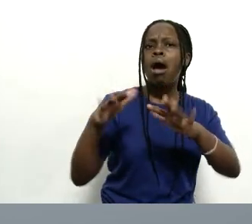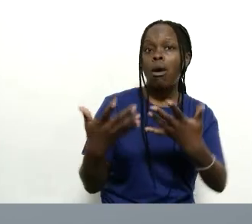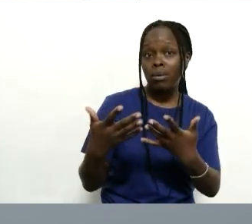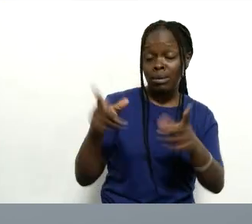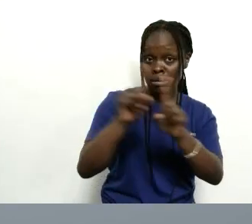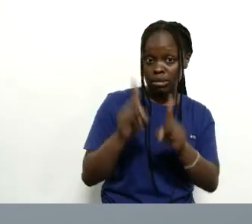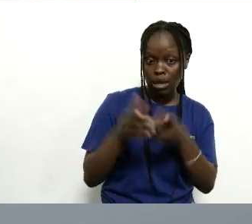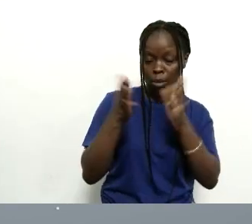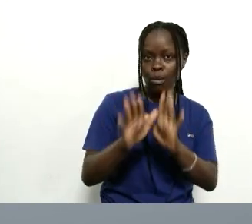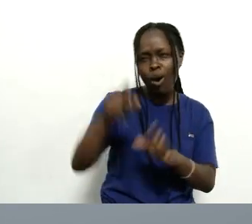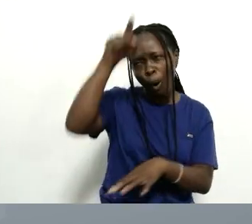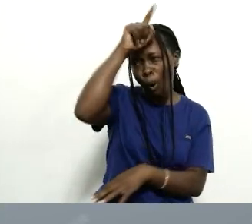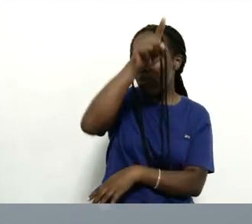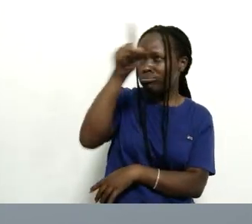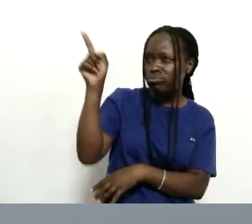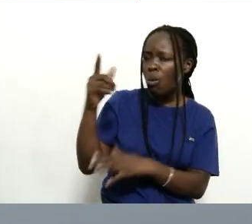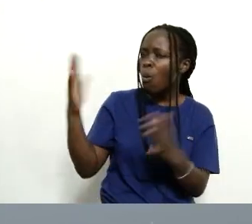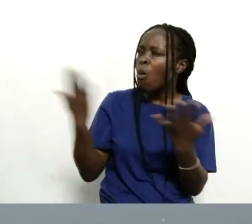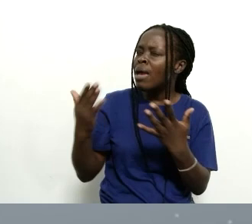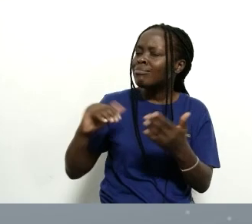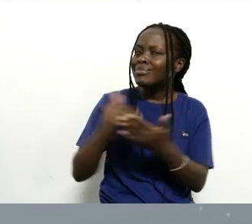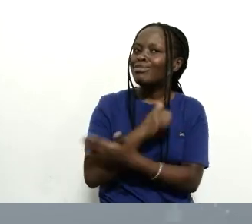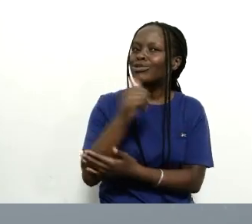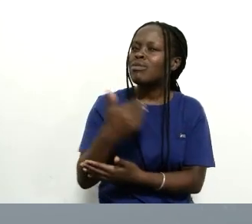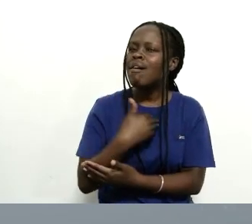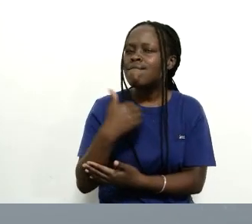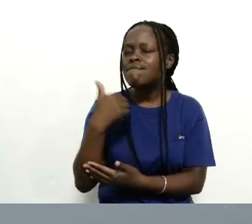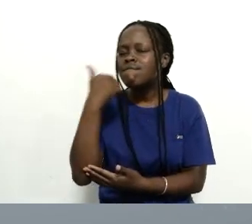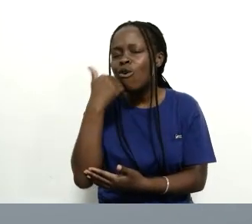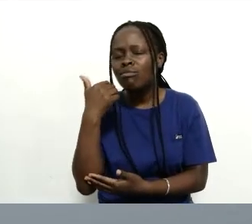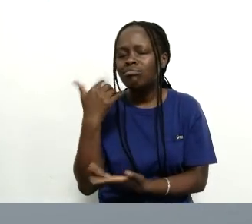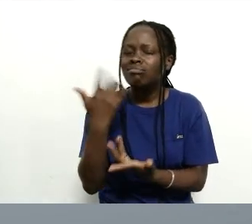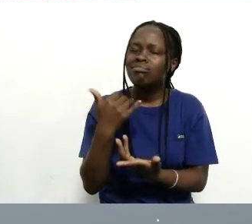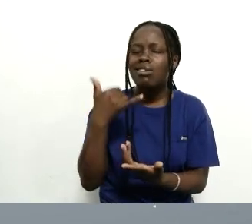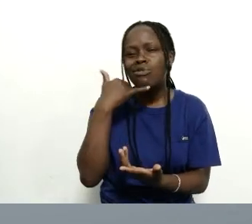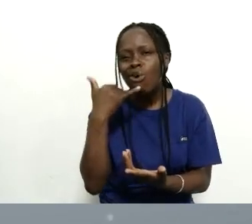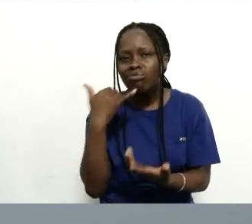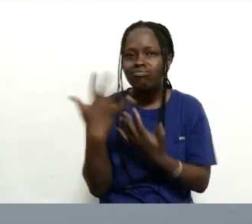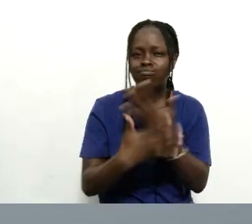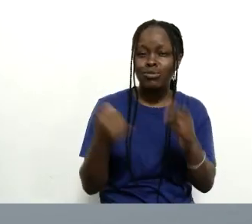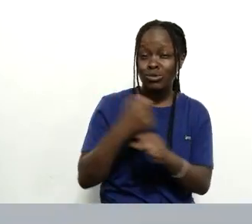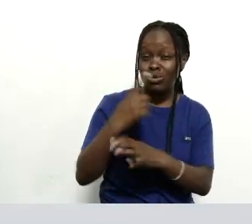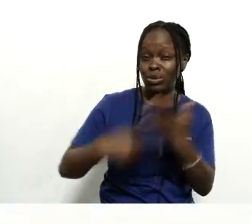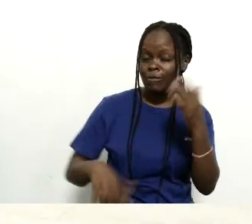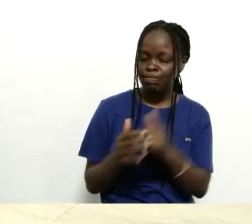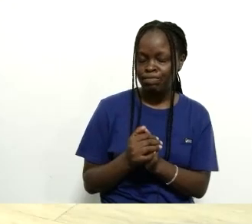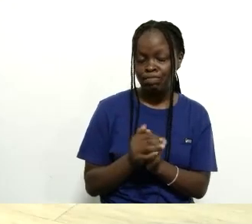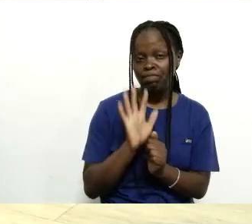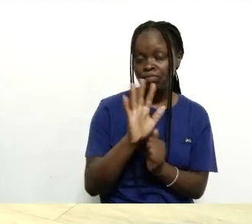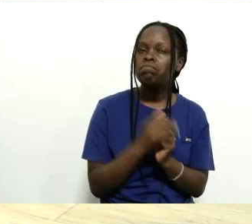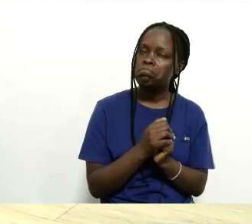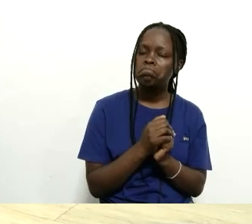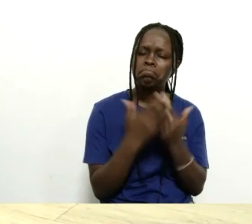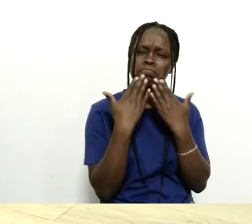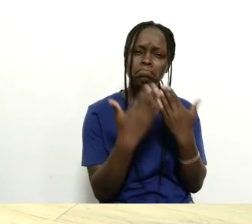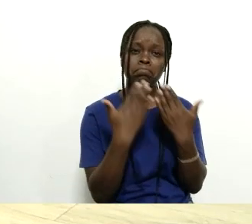model of learning to succeed, there are three things that that needs to be considered. And I'm happy